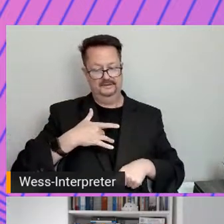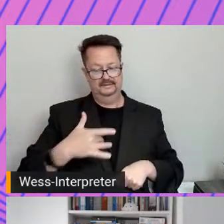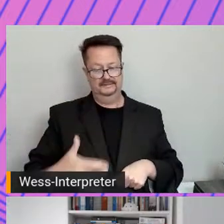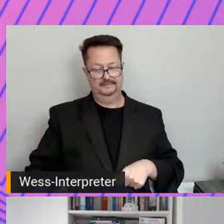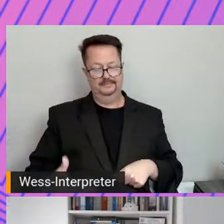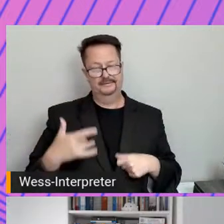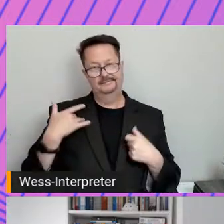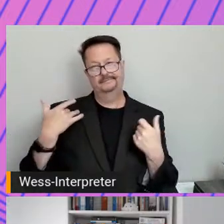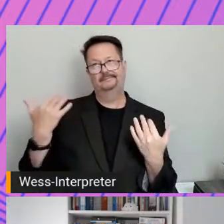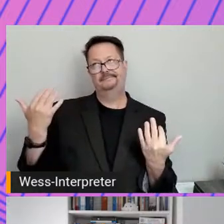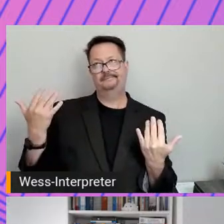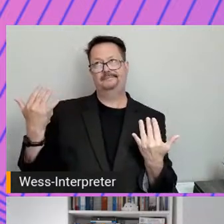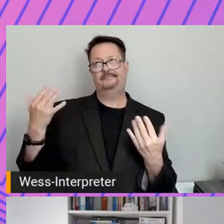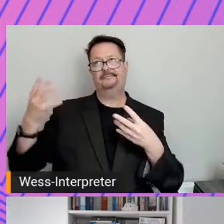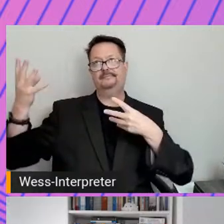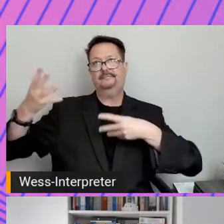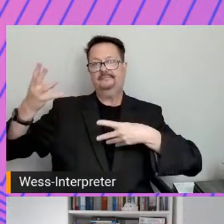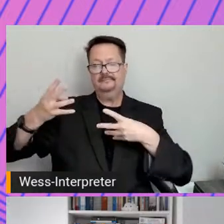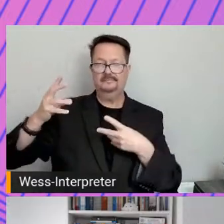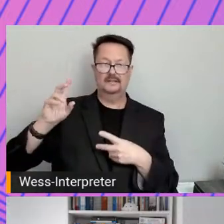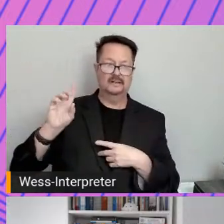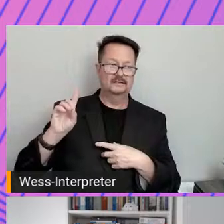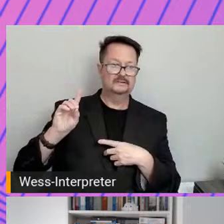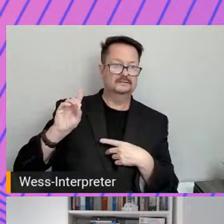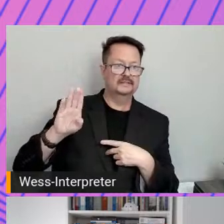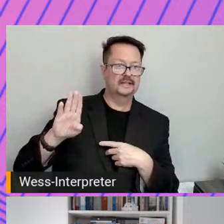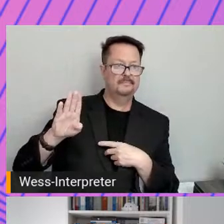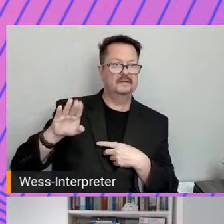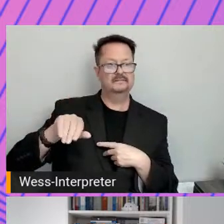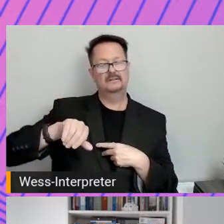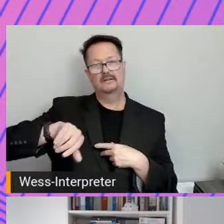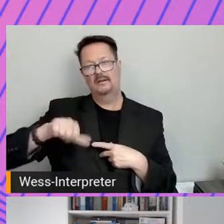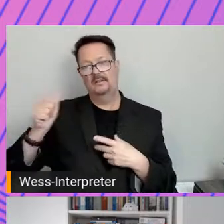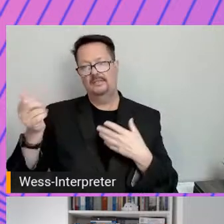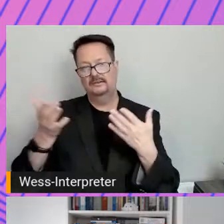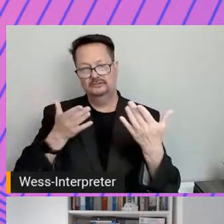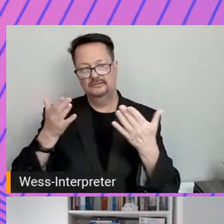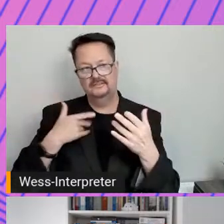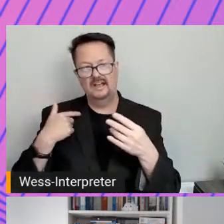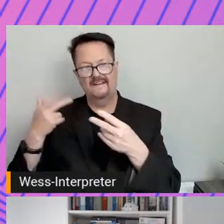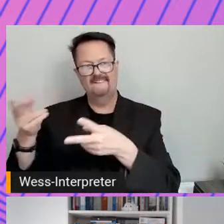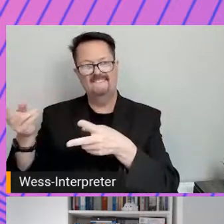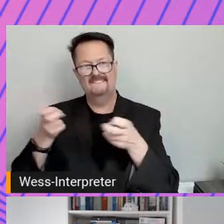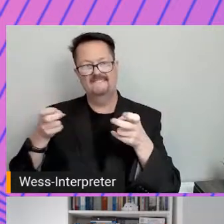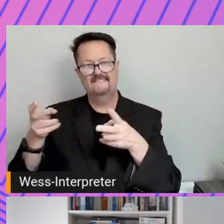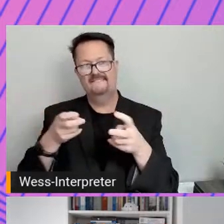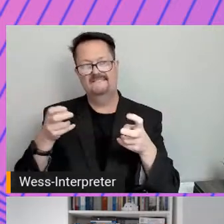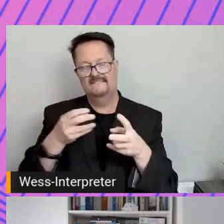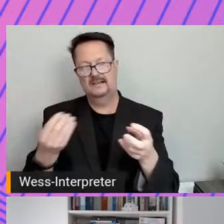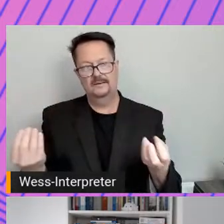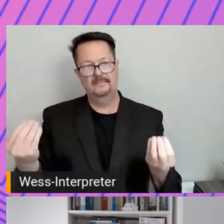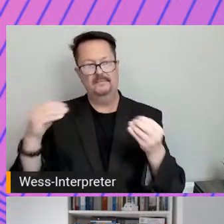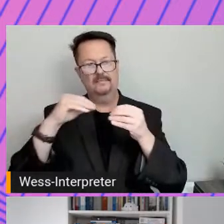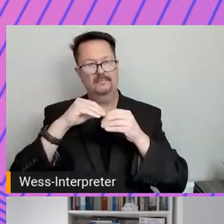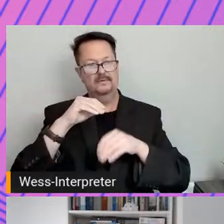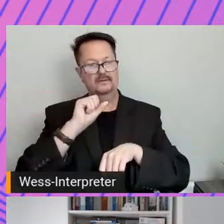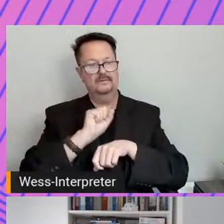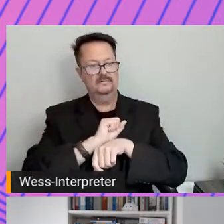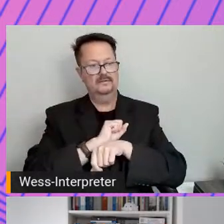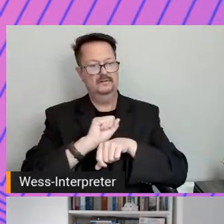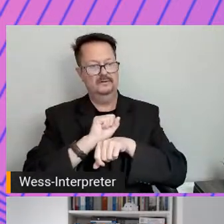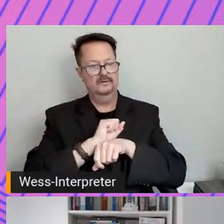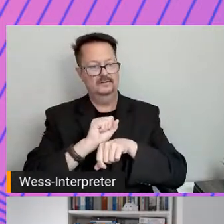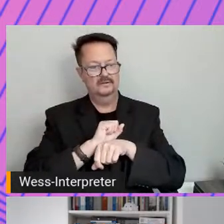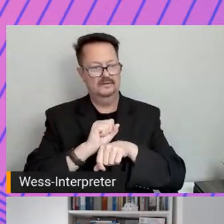on a downstream service, like a database or another service, I can actually grab some more work to do and put another of those,